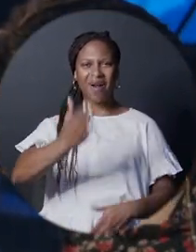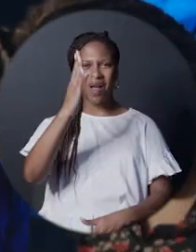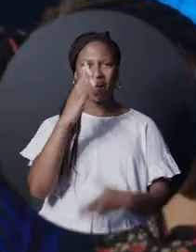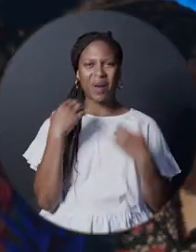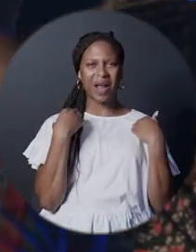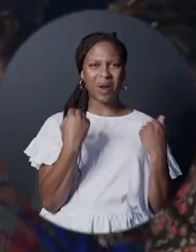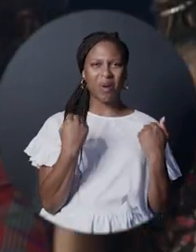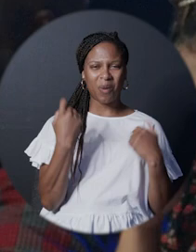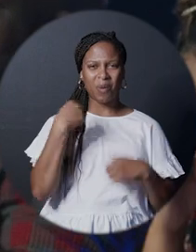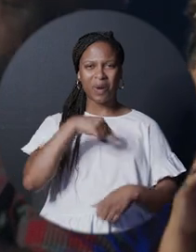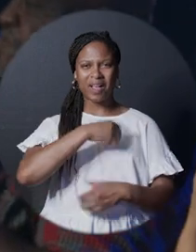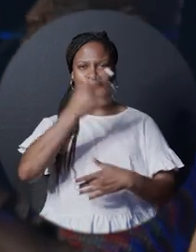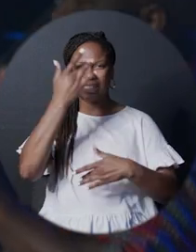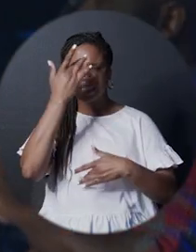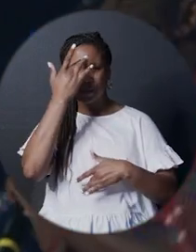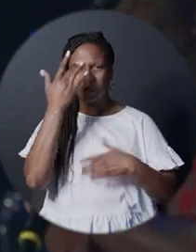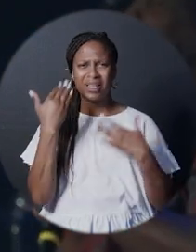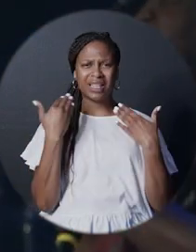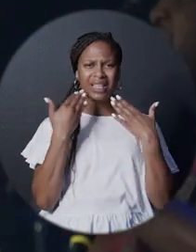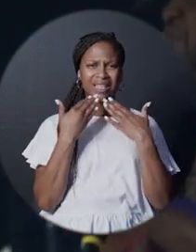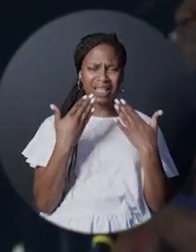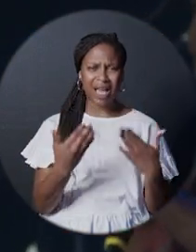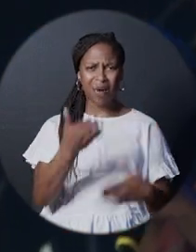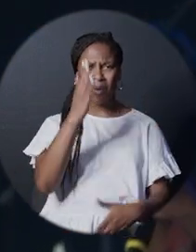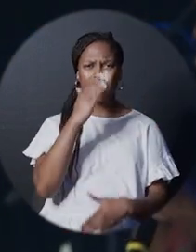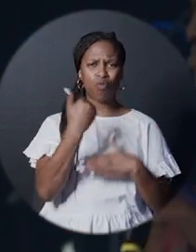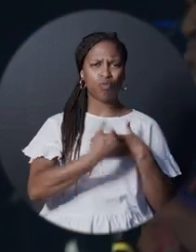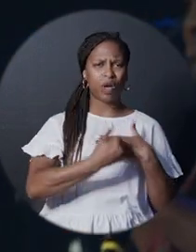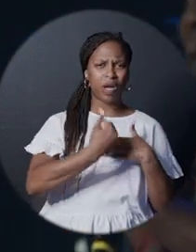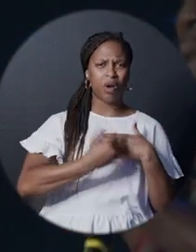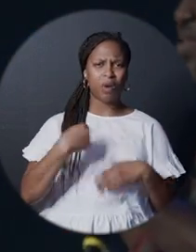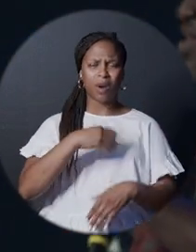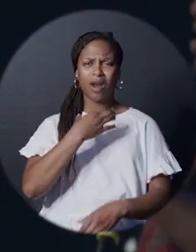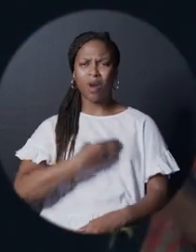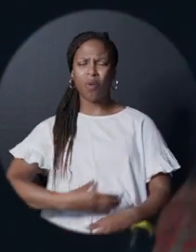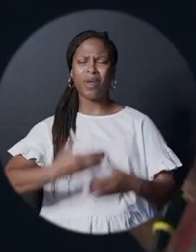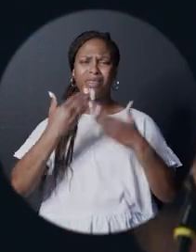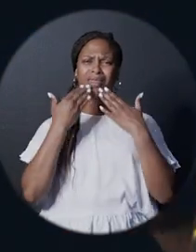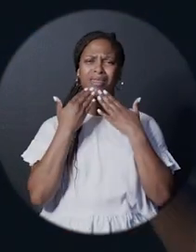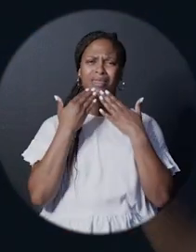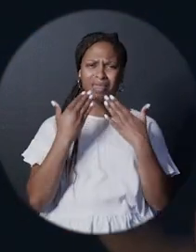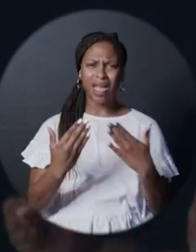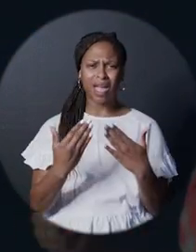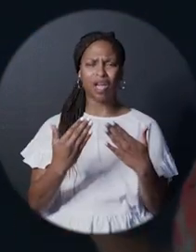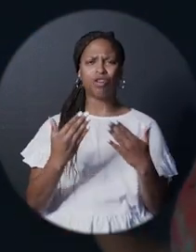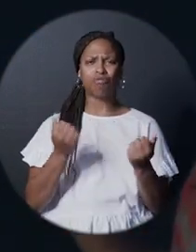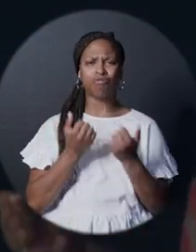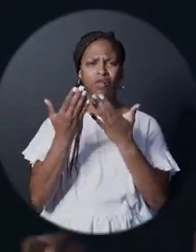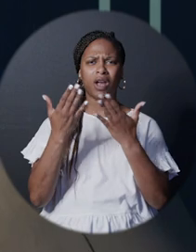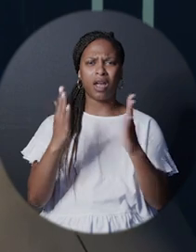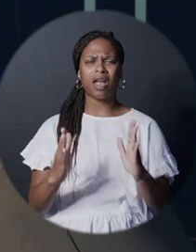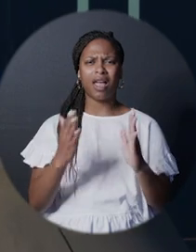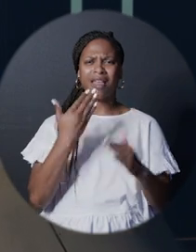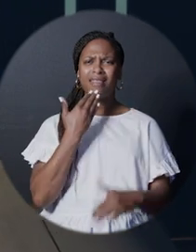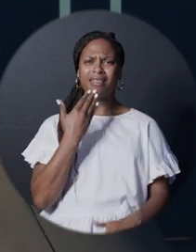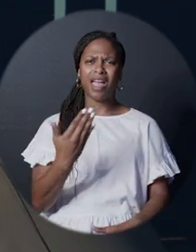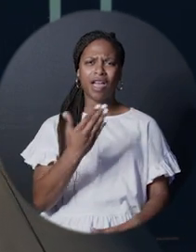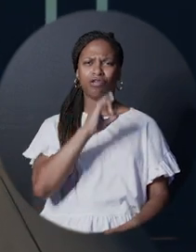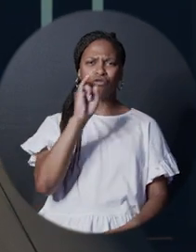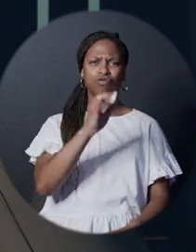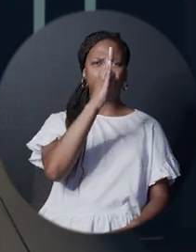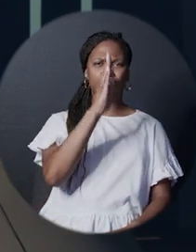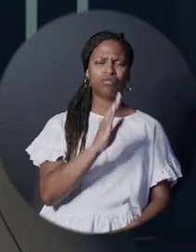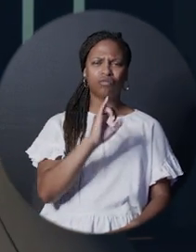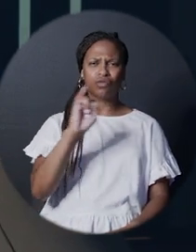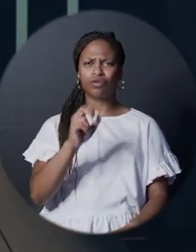God, that you're a healer when we're sick. We thank you, God, that you're bread when we're hungry. We thank you that you are a provider.